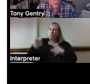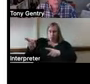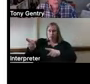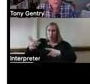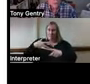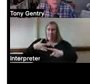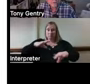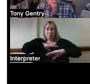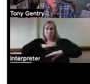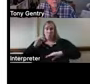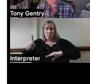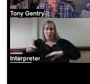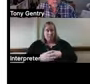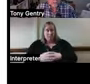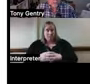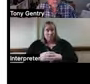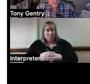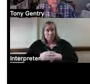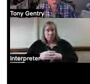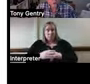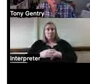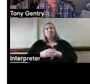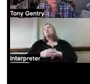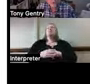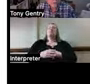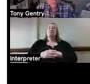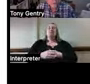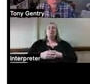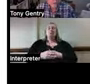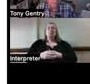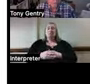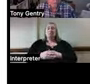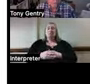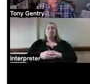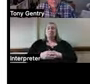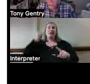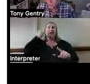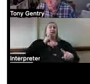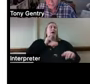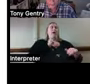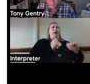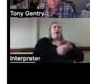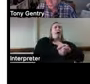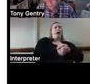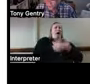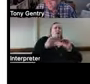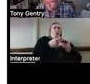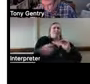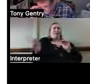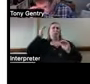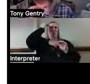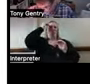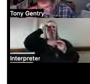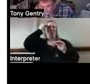The chances are that any decision you make in the hope that no one will find out is not really an ethical decision.